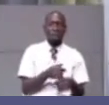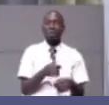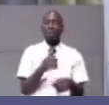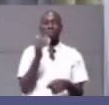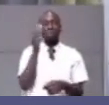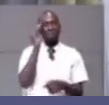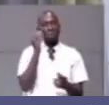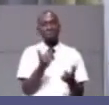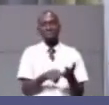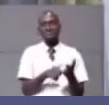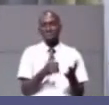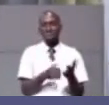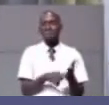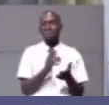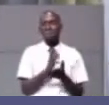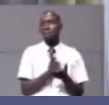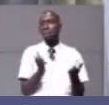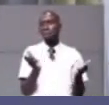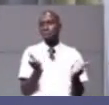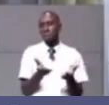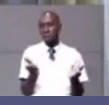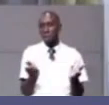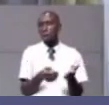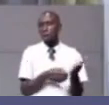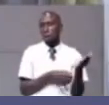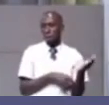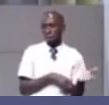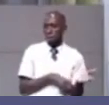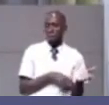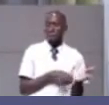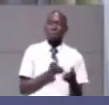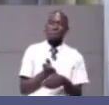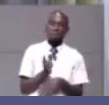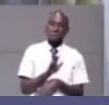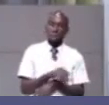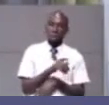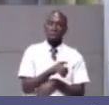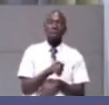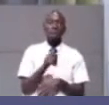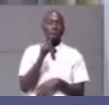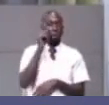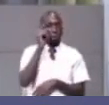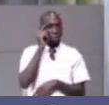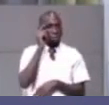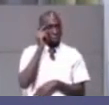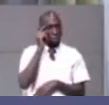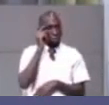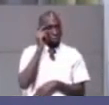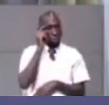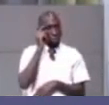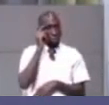know there is a problem somewhere. And now it goes back to you. I would...